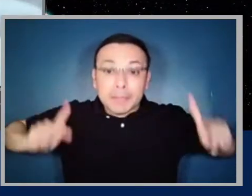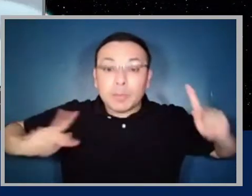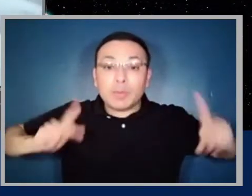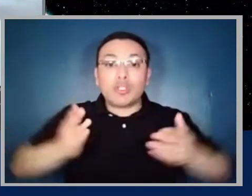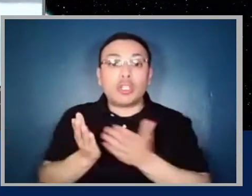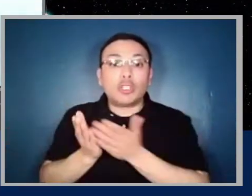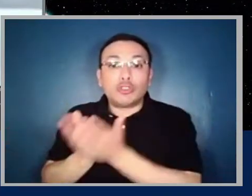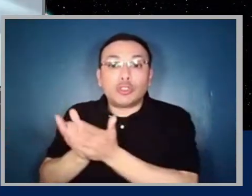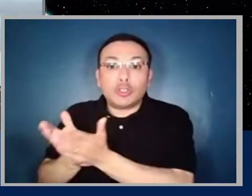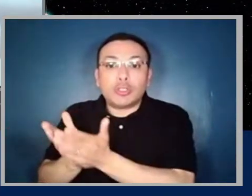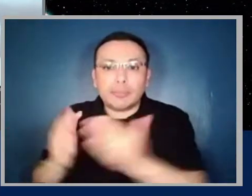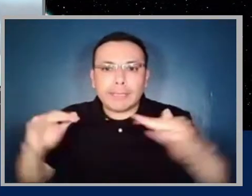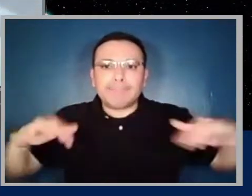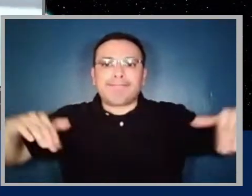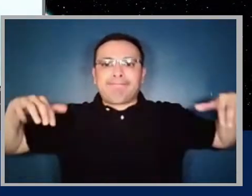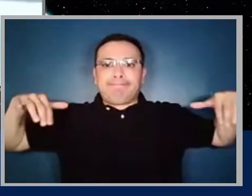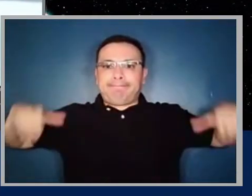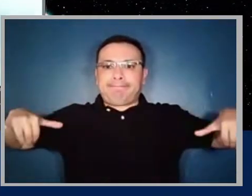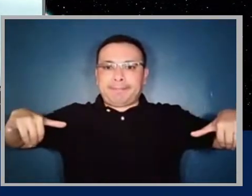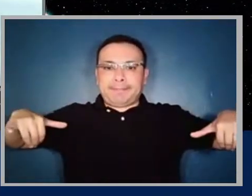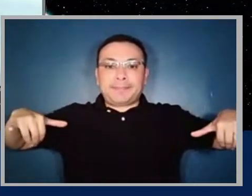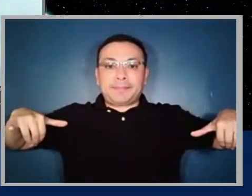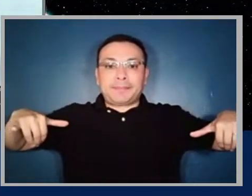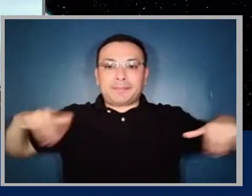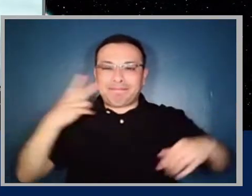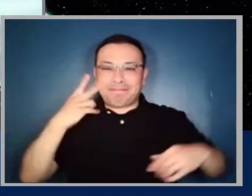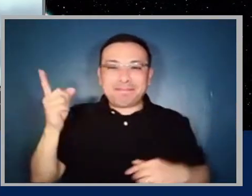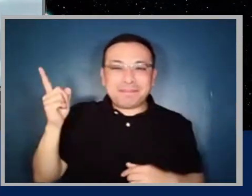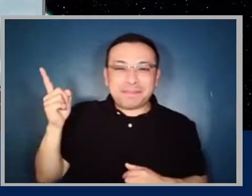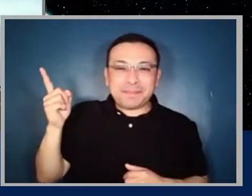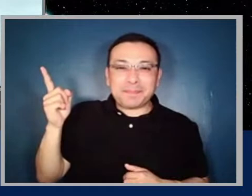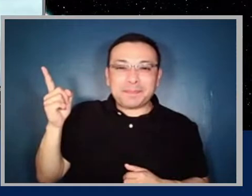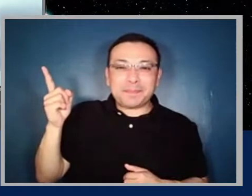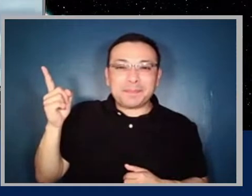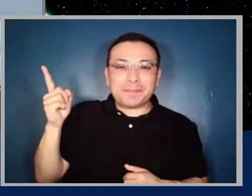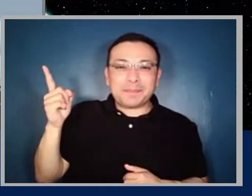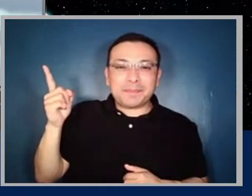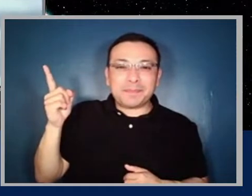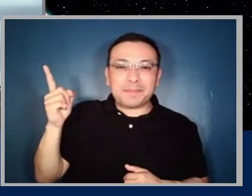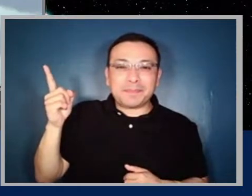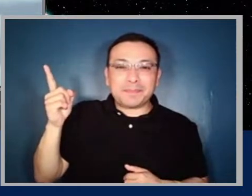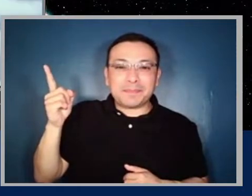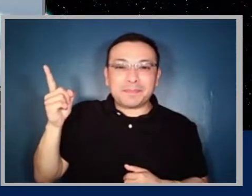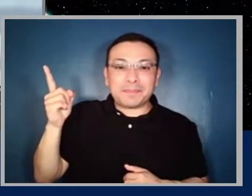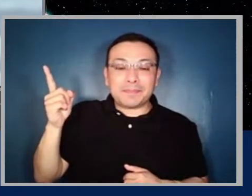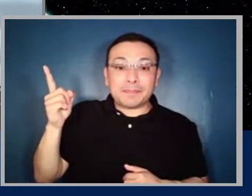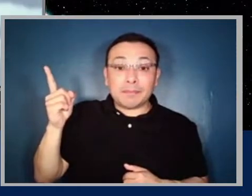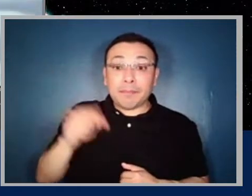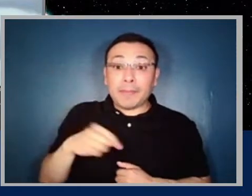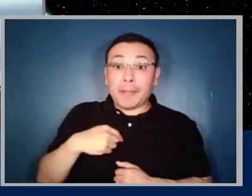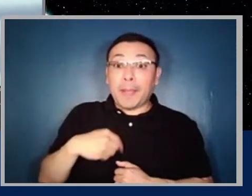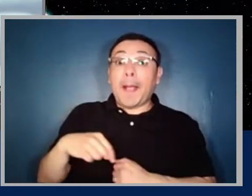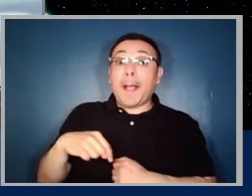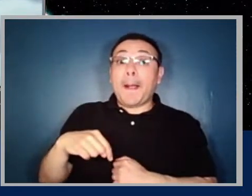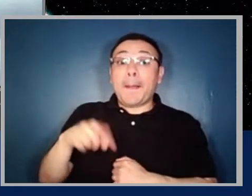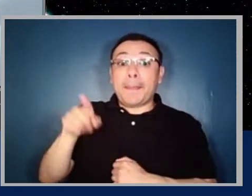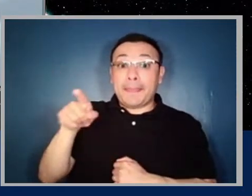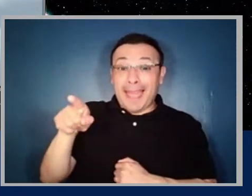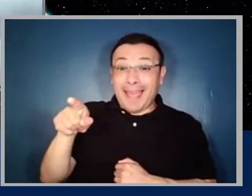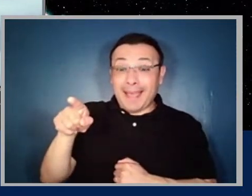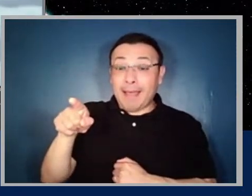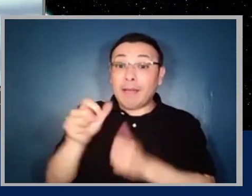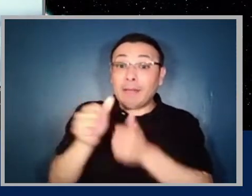So, it's a really good video of it coming down. And believe it or not, it's about almost 5